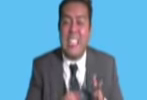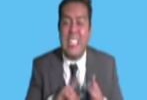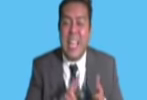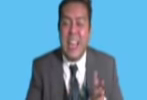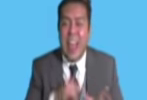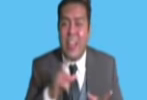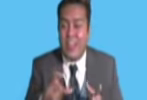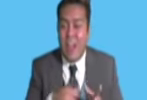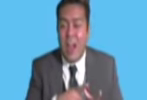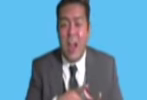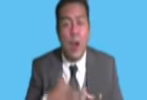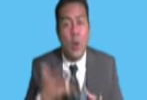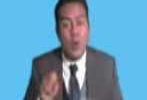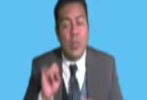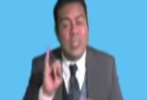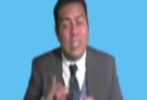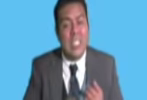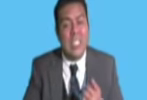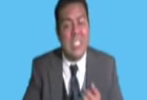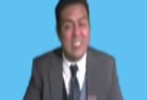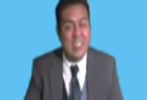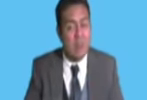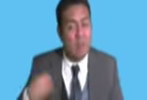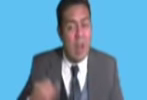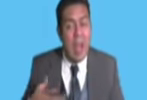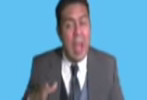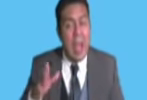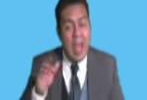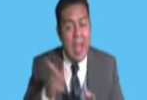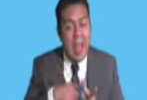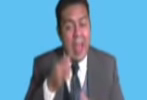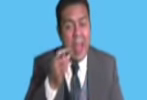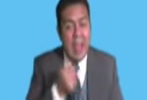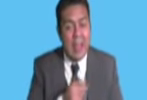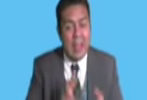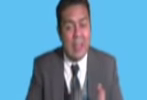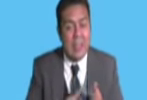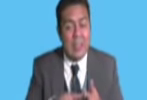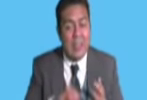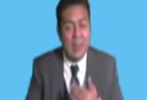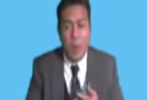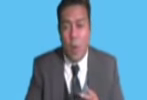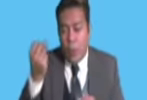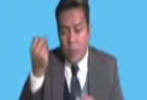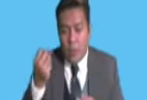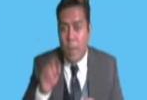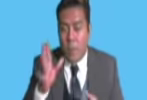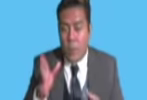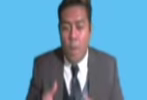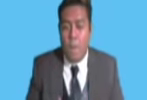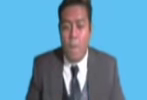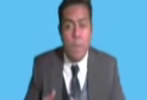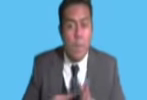young girl in class 7 at St. Agnes Primary School who won the DHL competition and will be the ball carrier